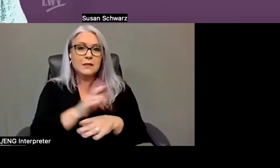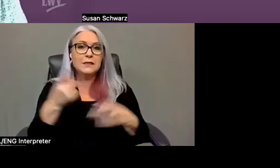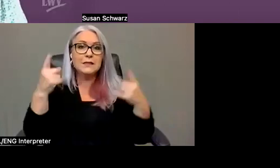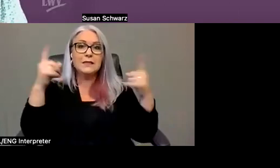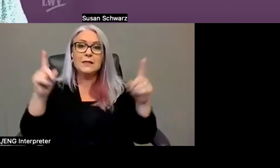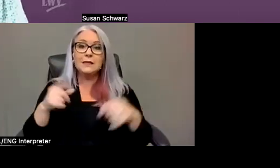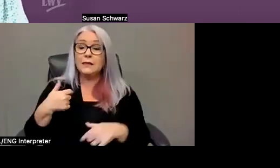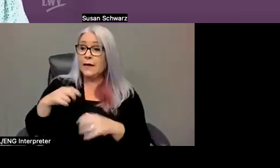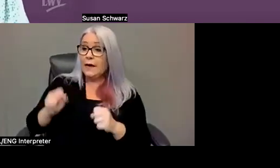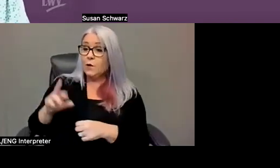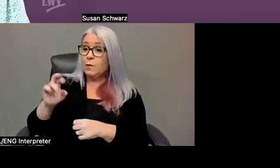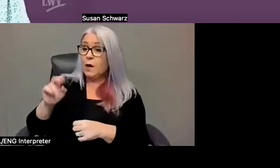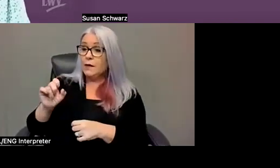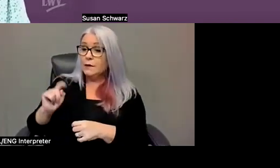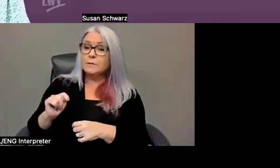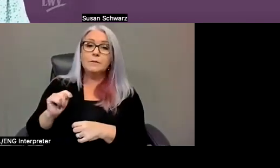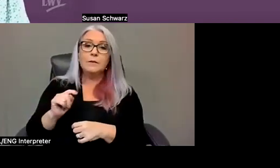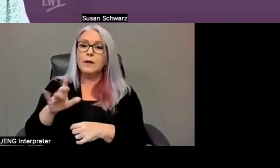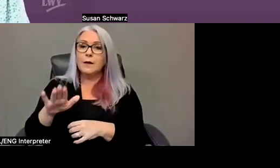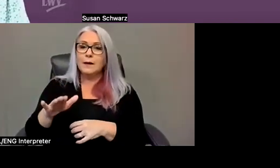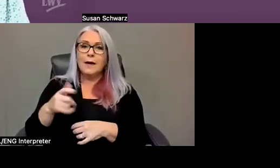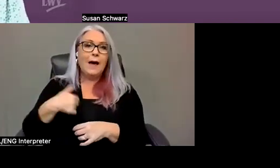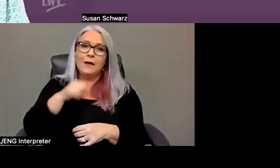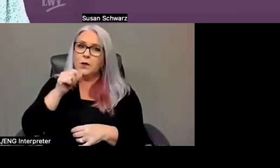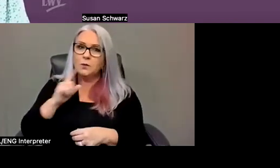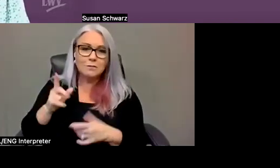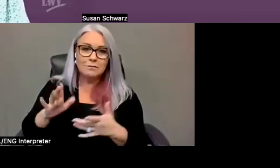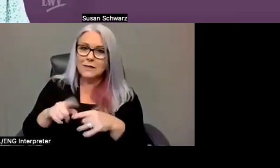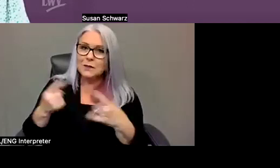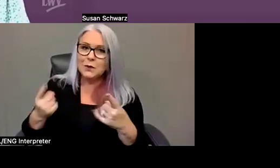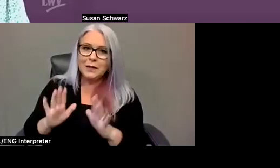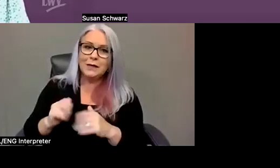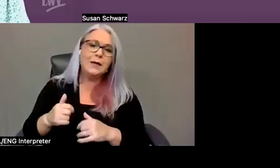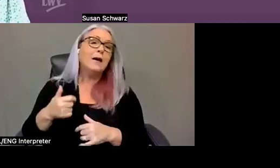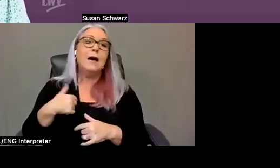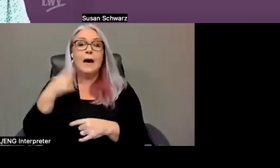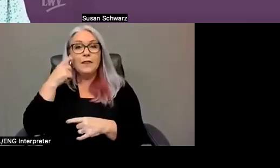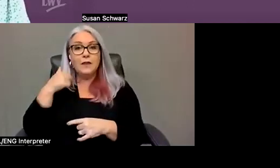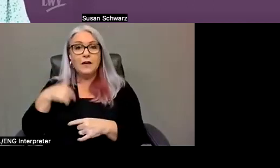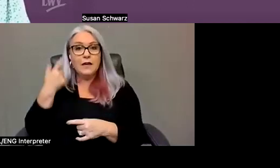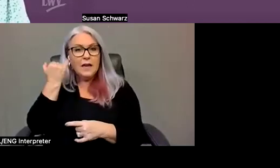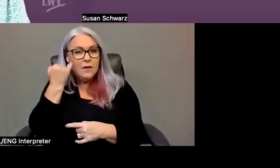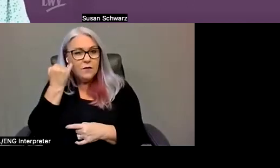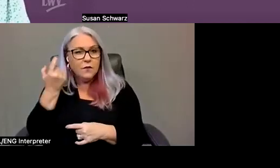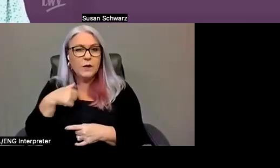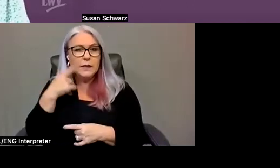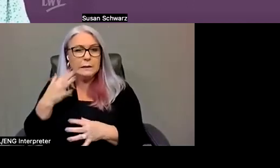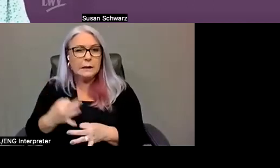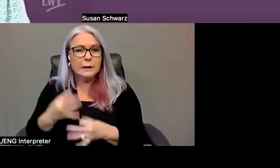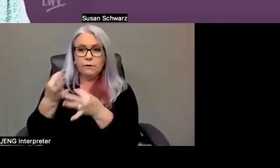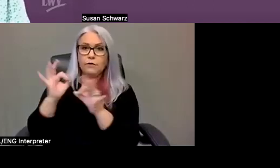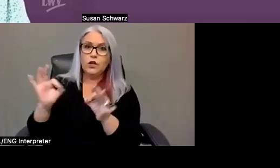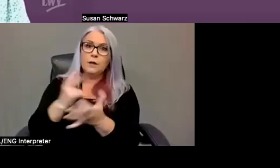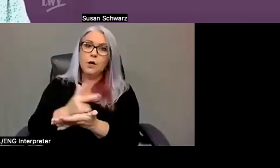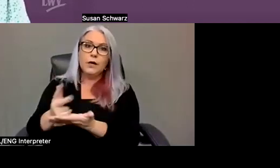You can. So I don't disagree, certainly, that we're on the right track, but I think with regard to free parking, what we